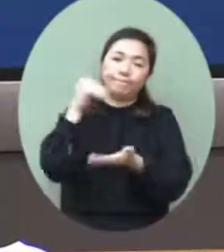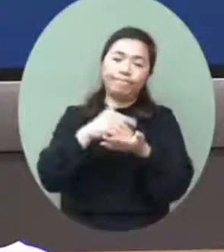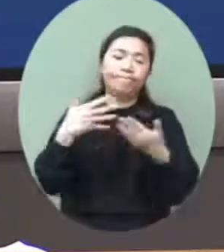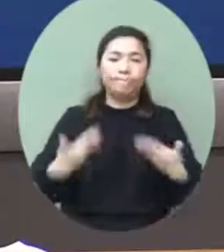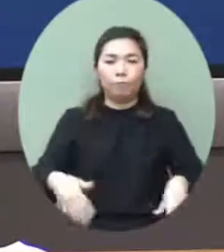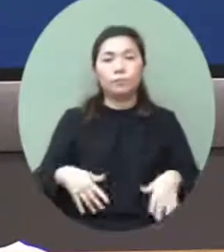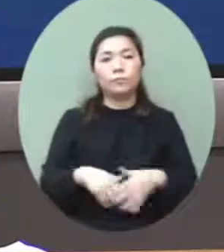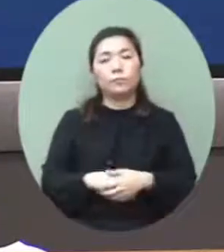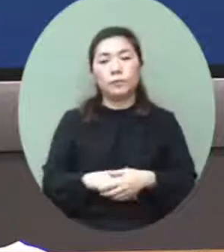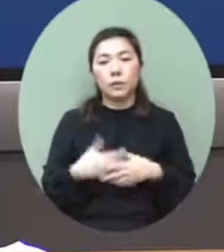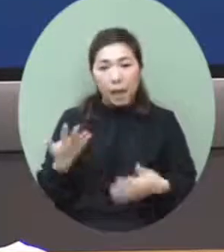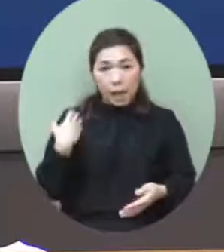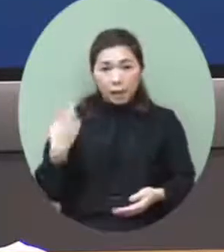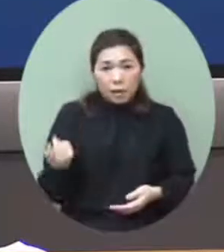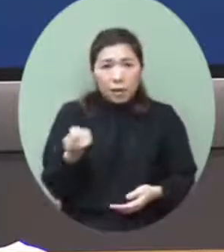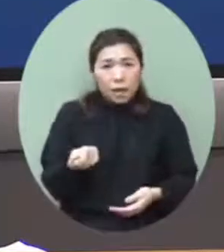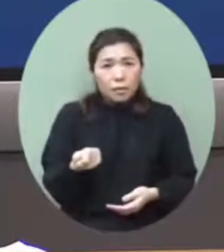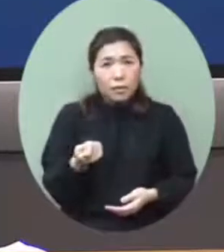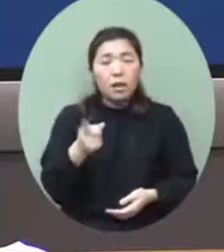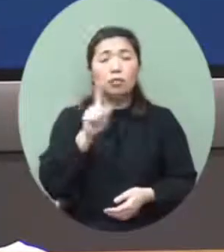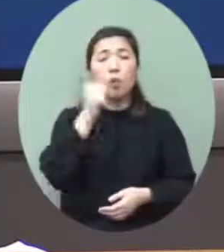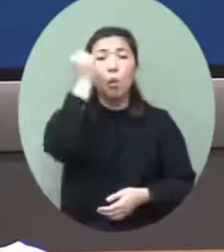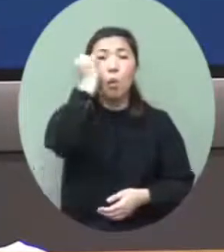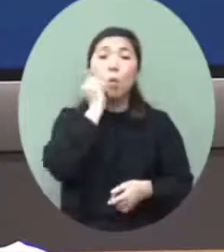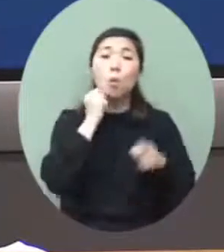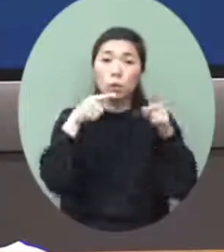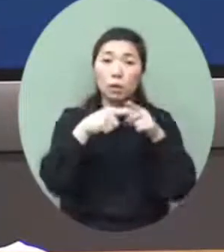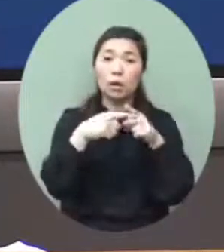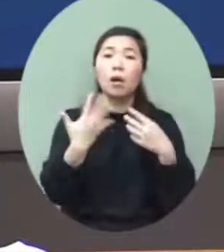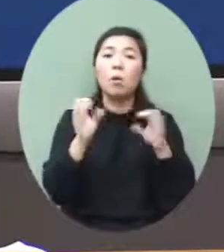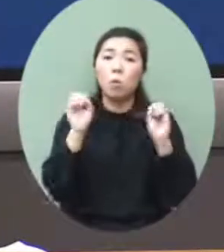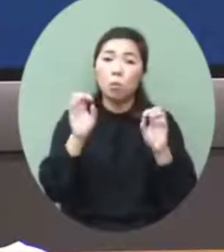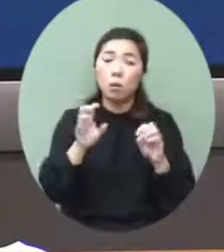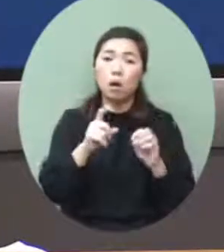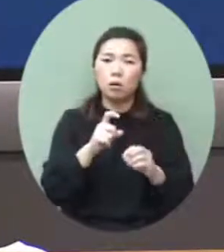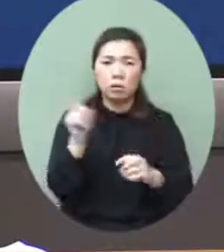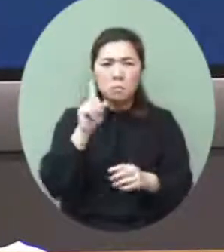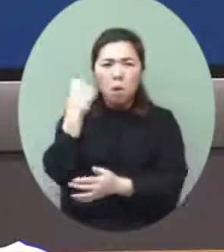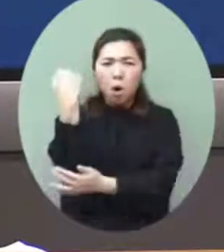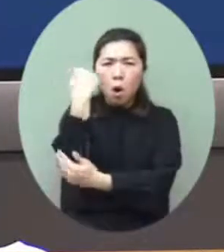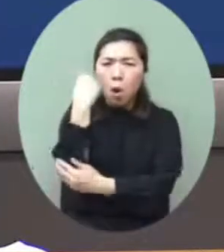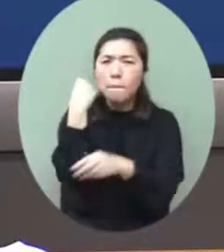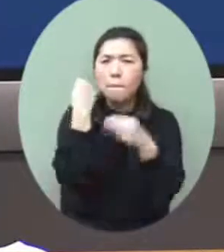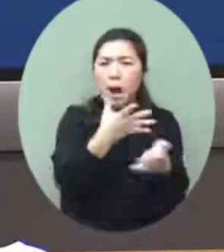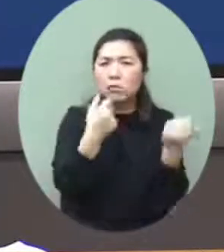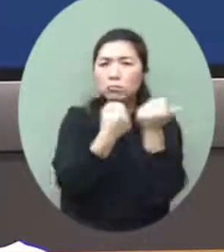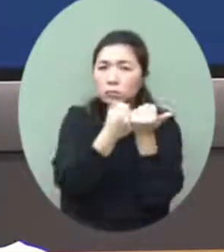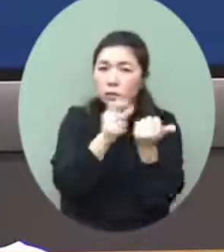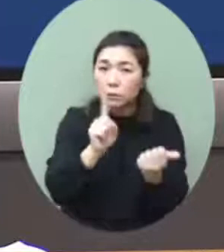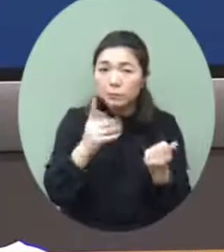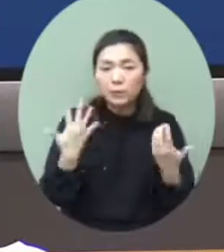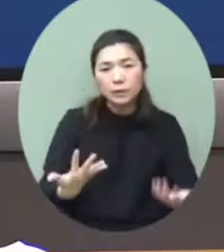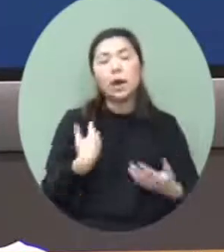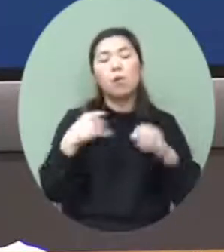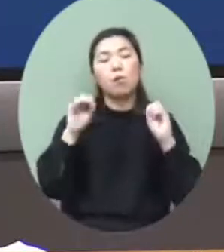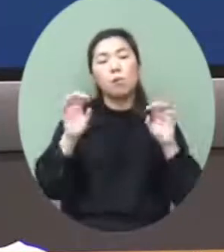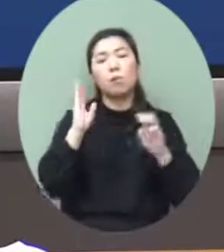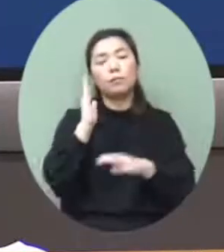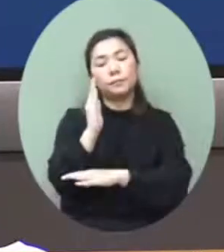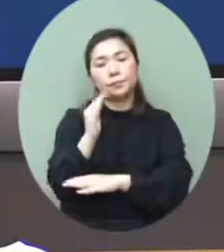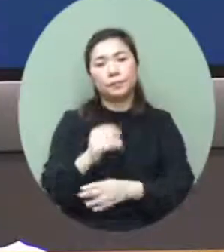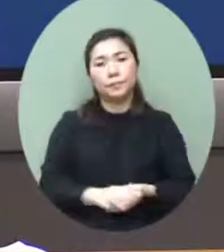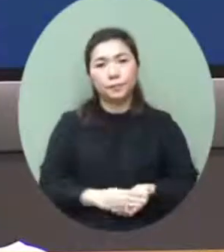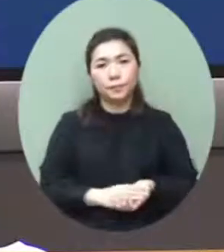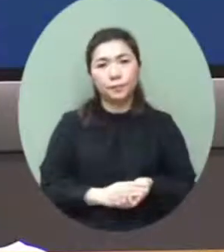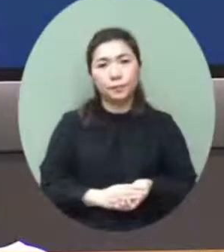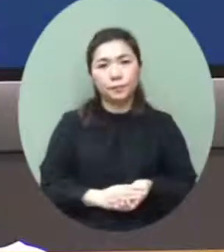but not on a declining trend yet. Now, I'd like to talk about how we are going to